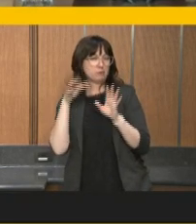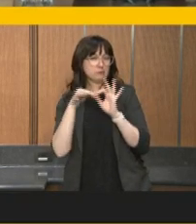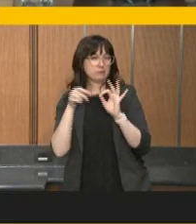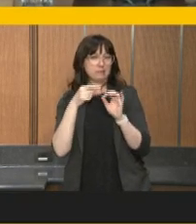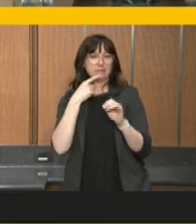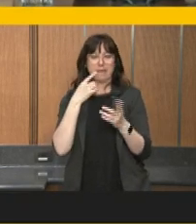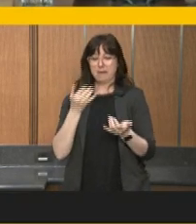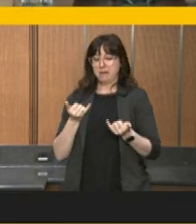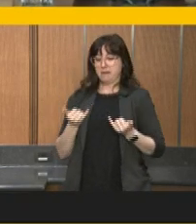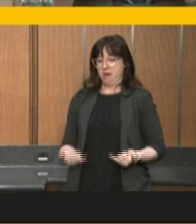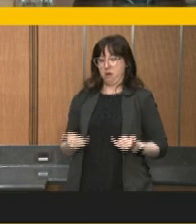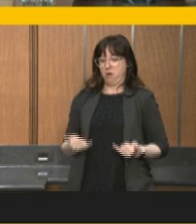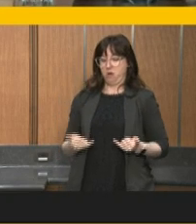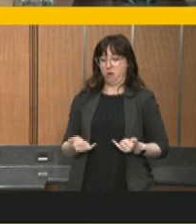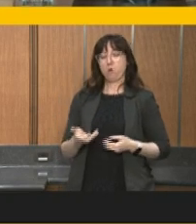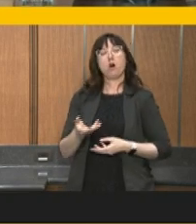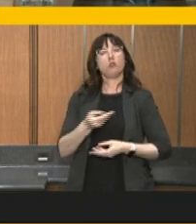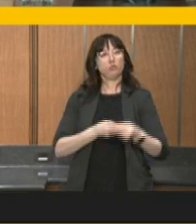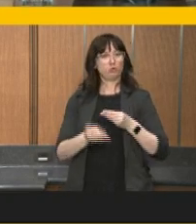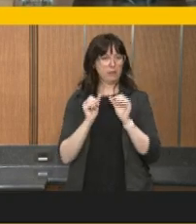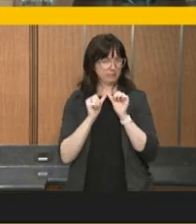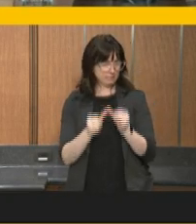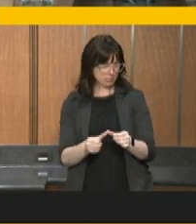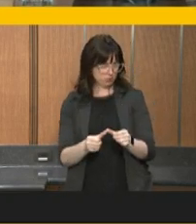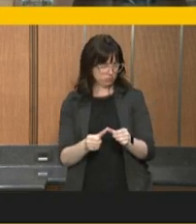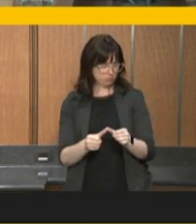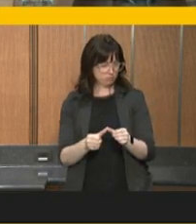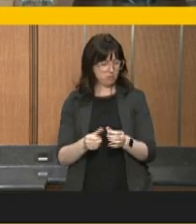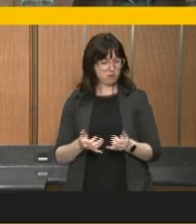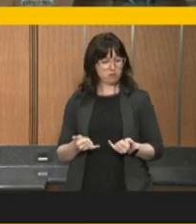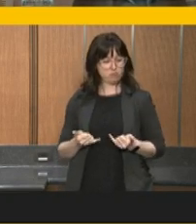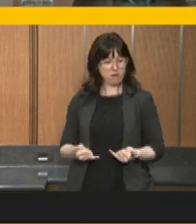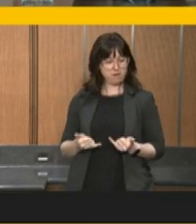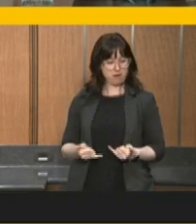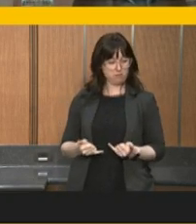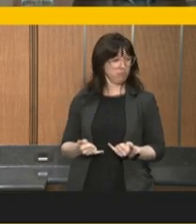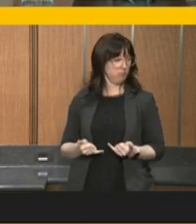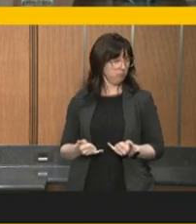moment, trade will continue. Can you please respond to that?